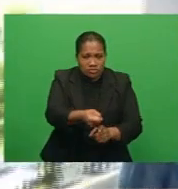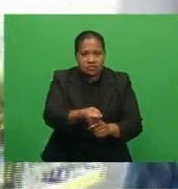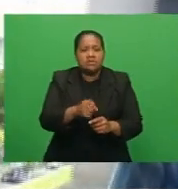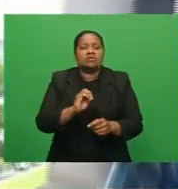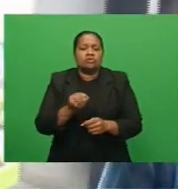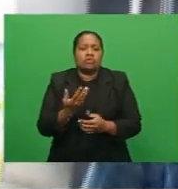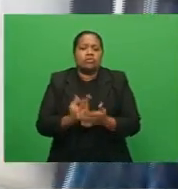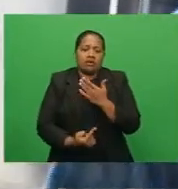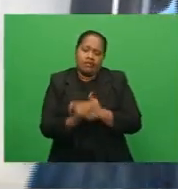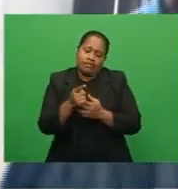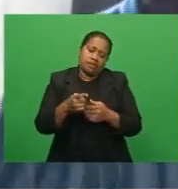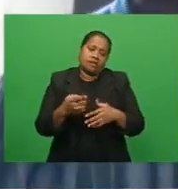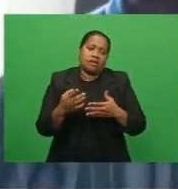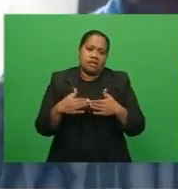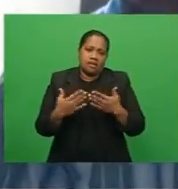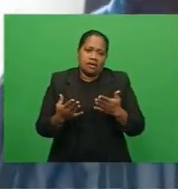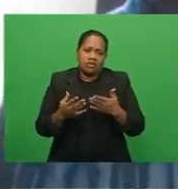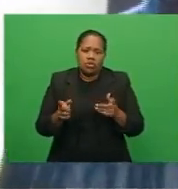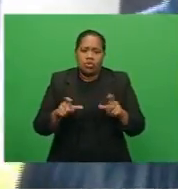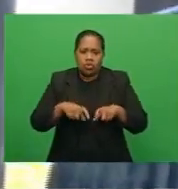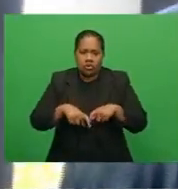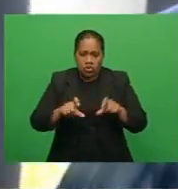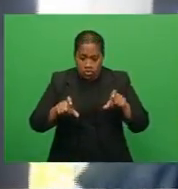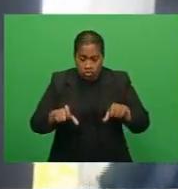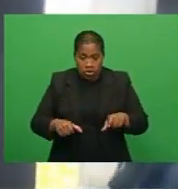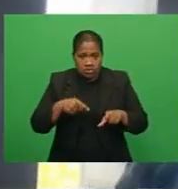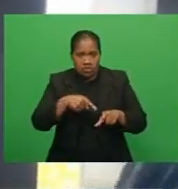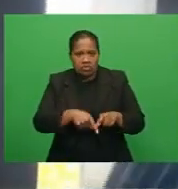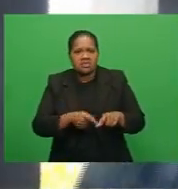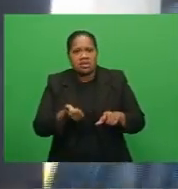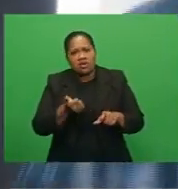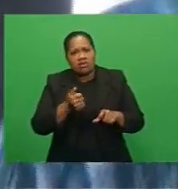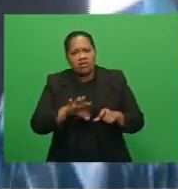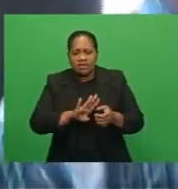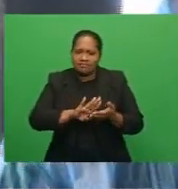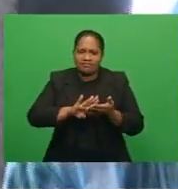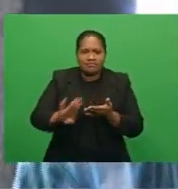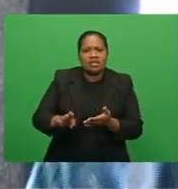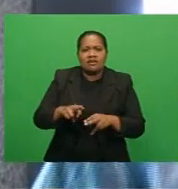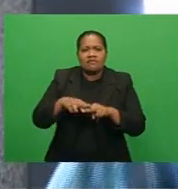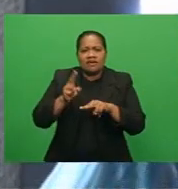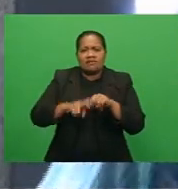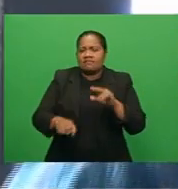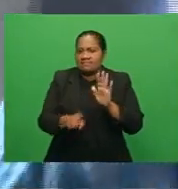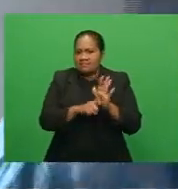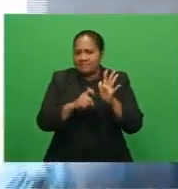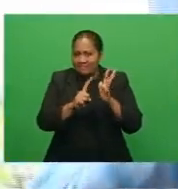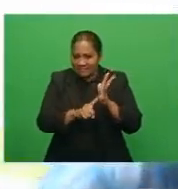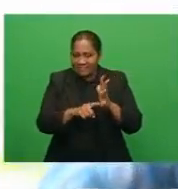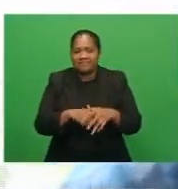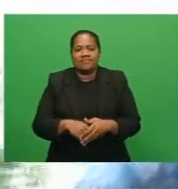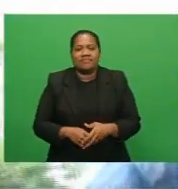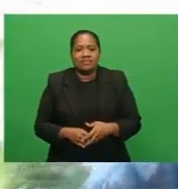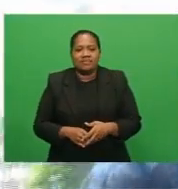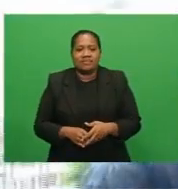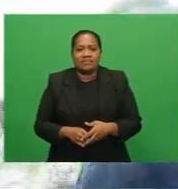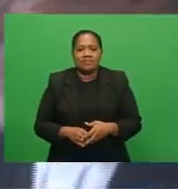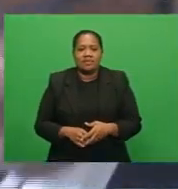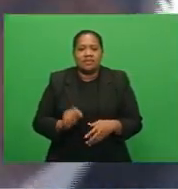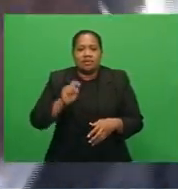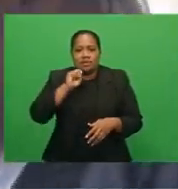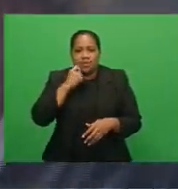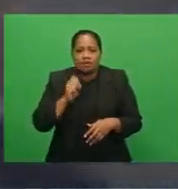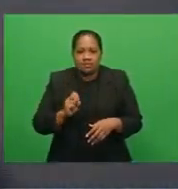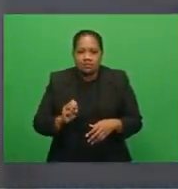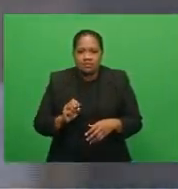to be dismissed as Maya has already been penalised by the Fiji Rugby Union. The defence will argue that it will be unfair to penalise him